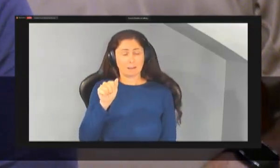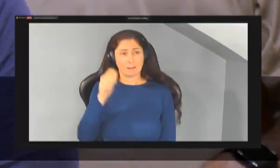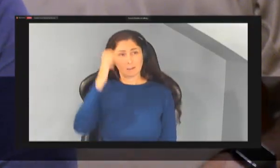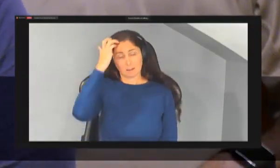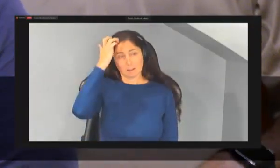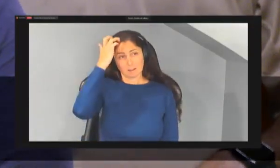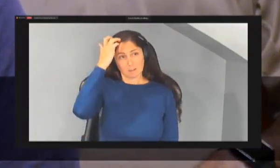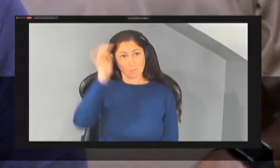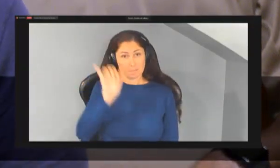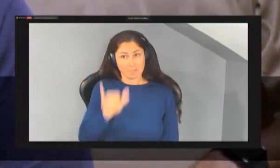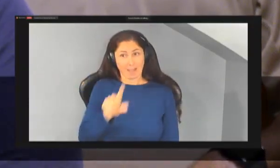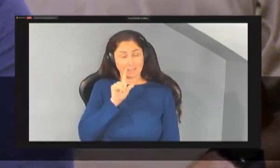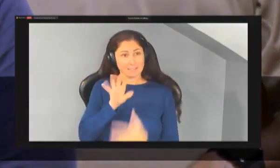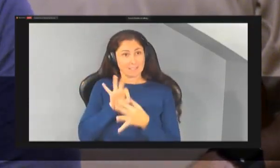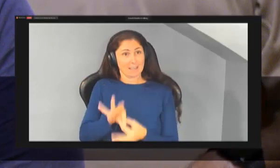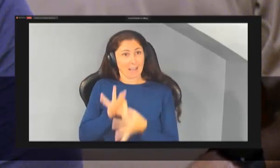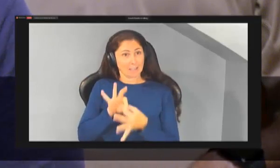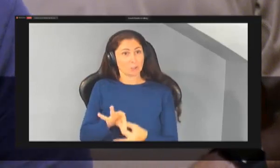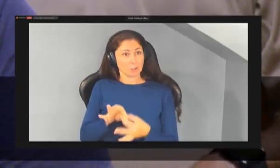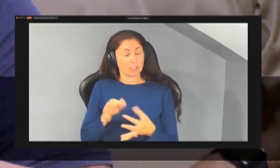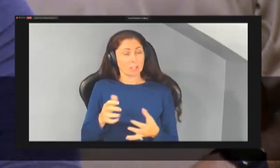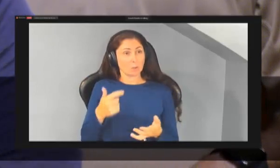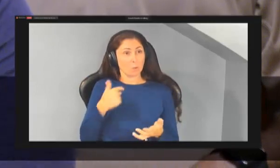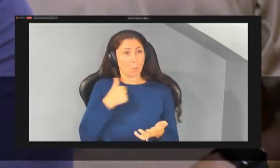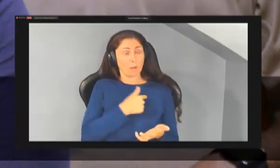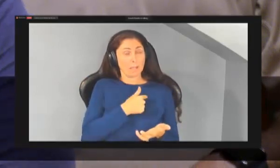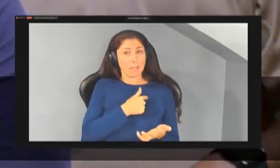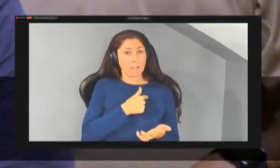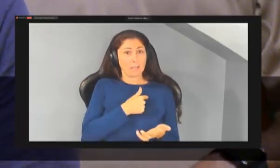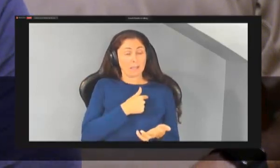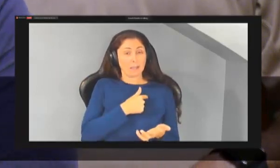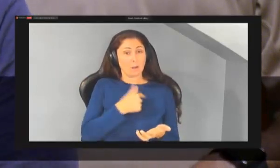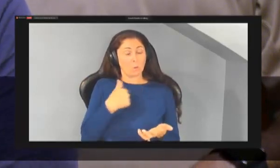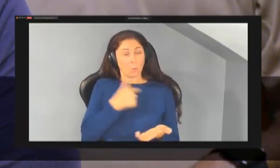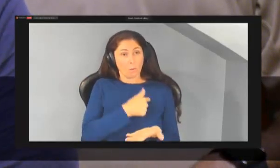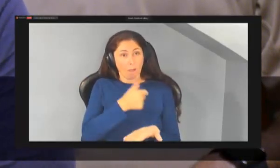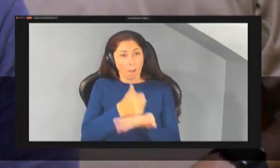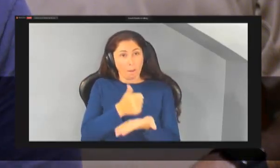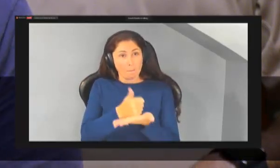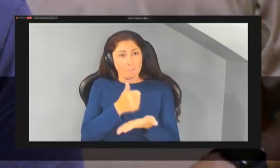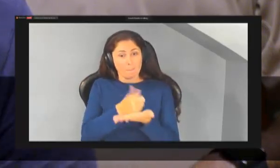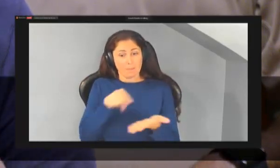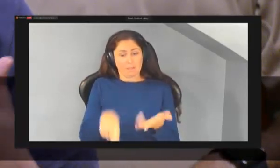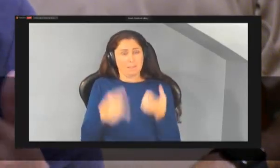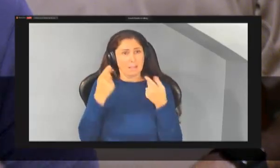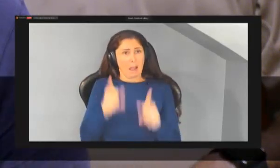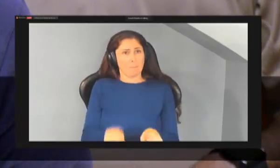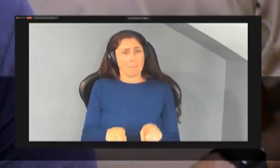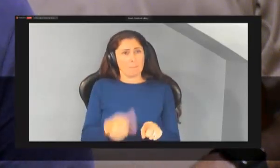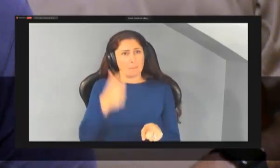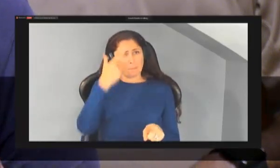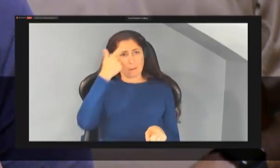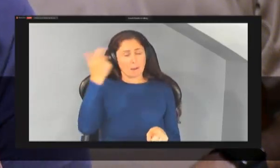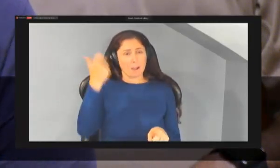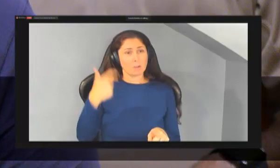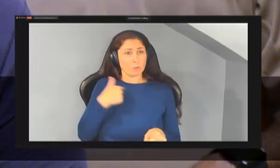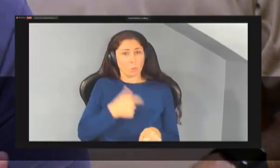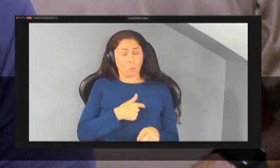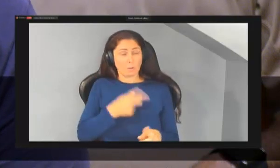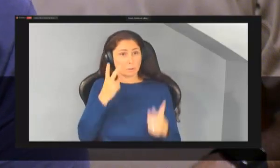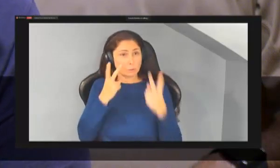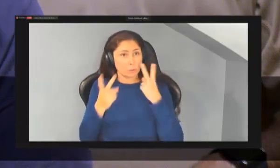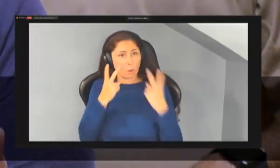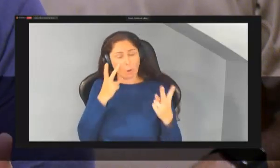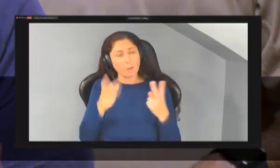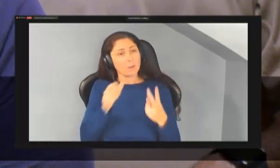That's the connection that we made. We helped this happen because we saw that it wasn't